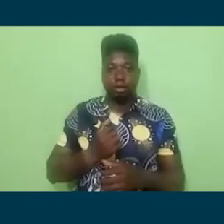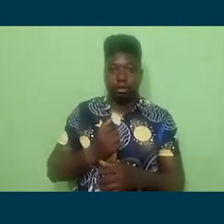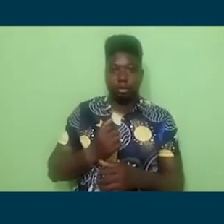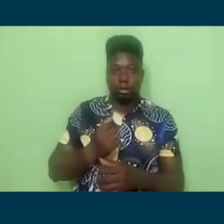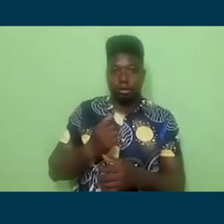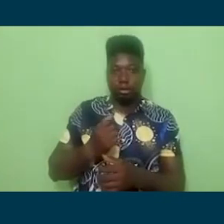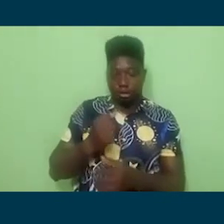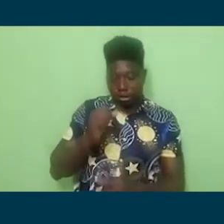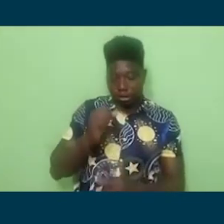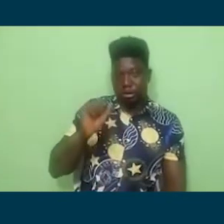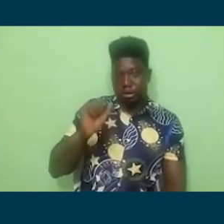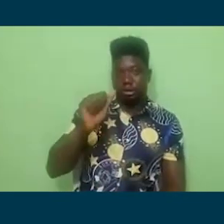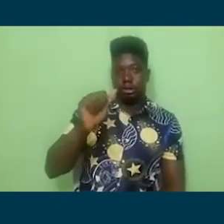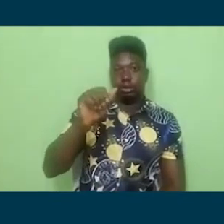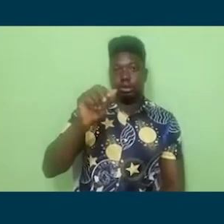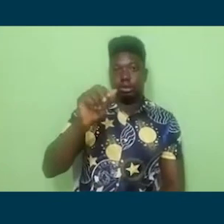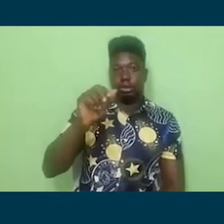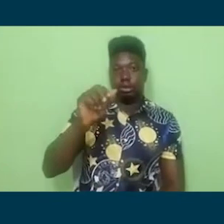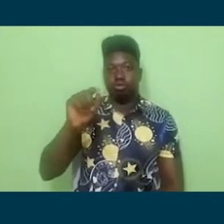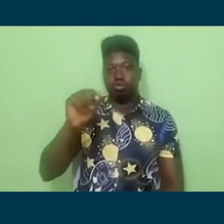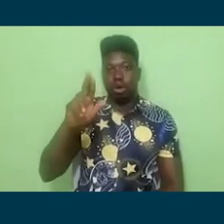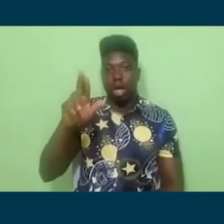sanctuary. Be my